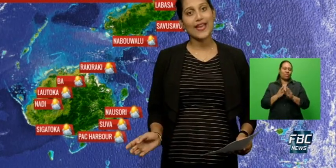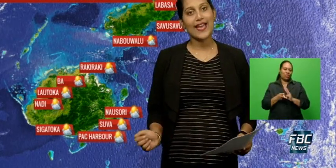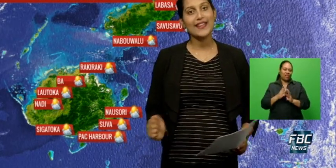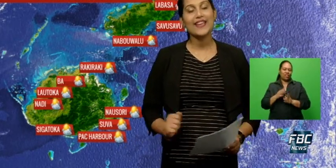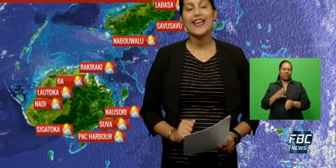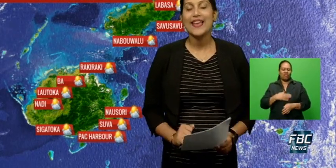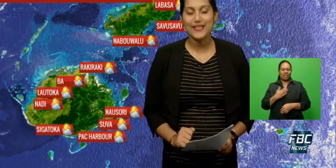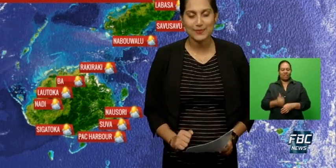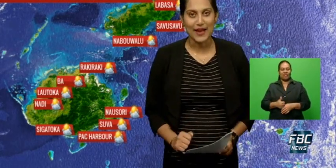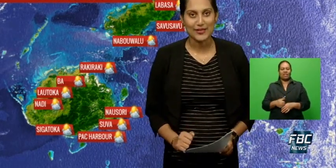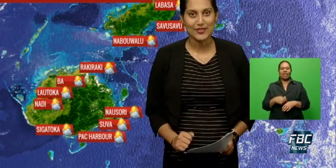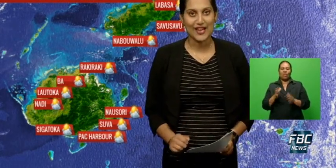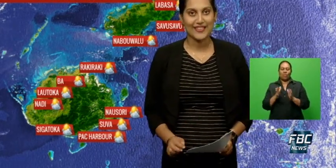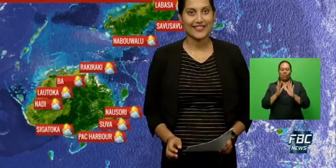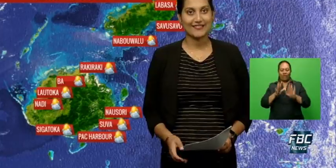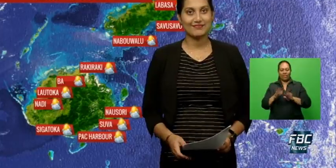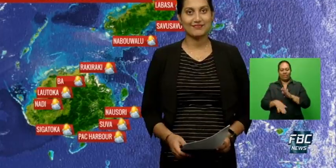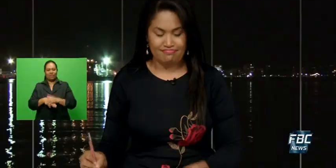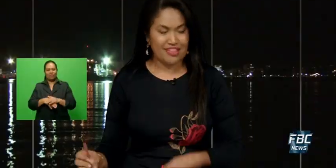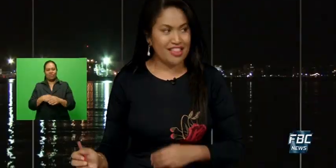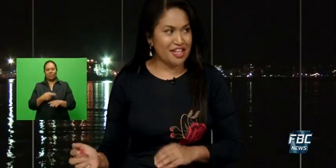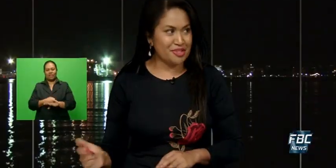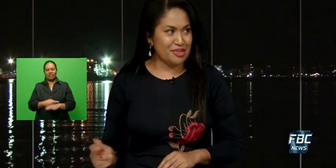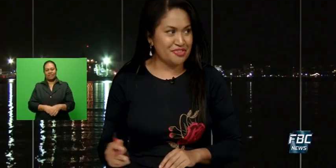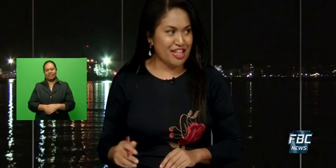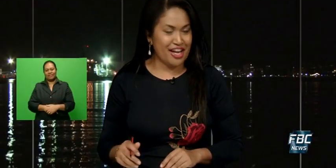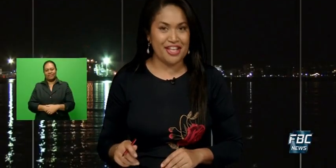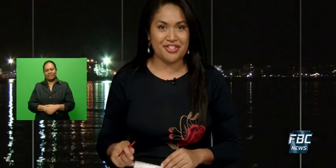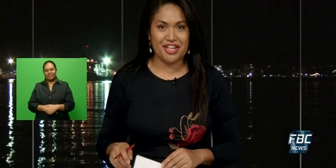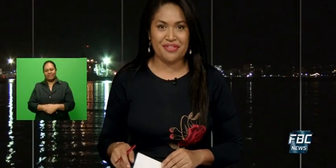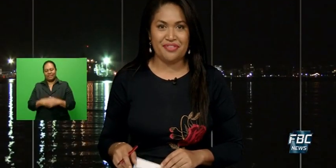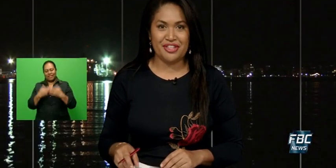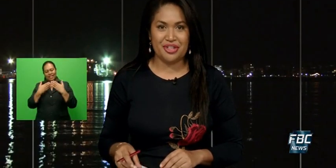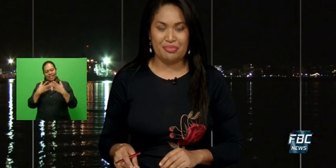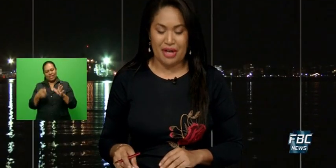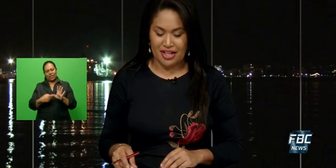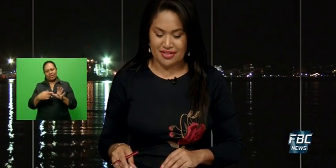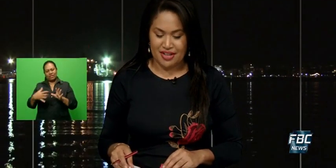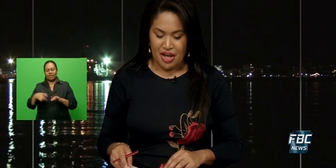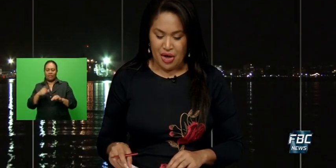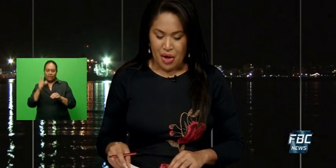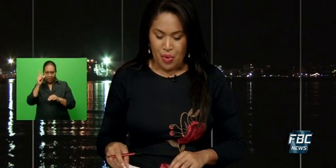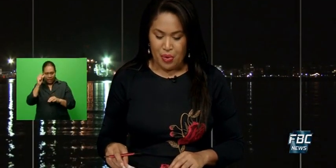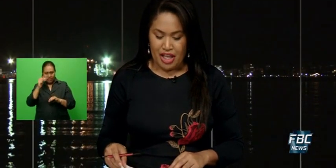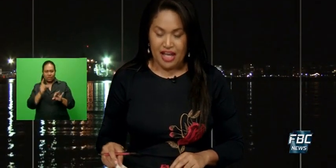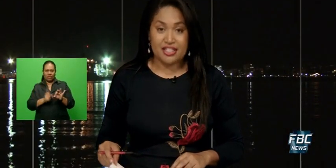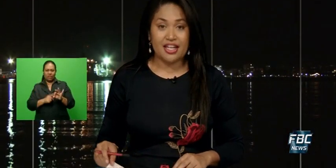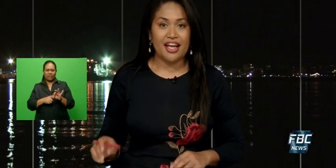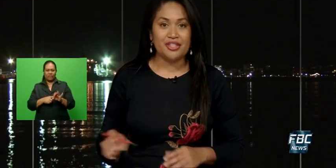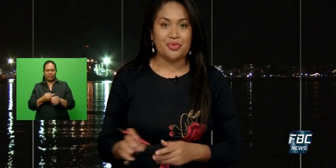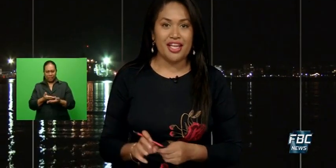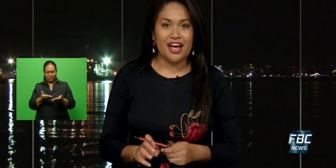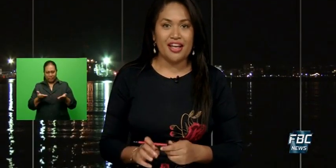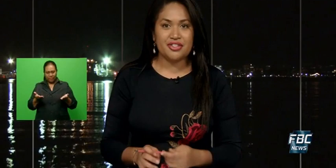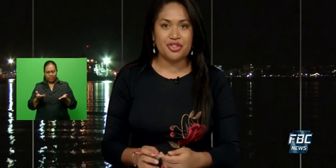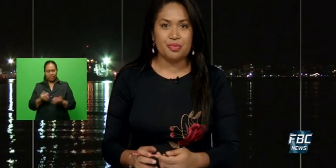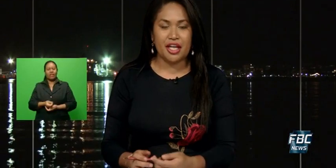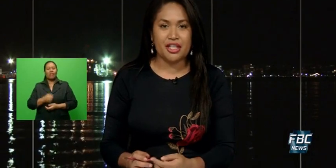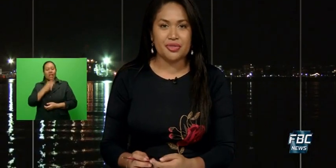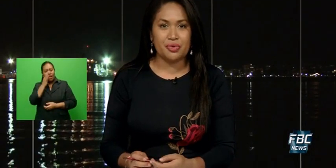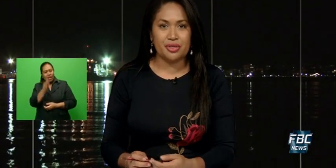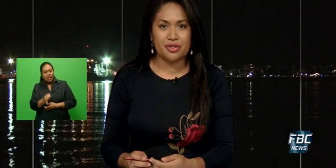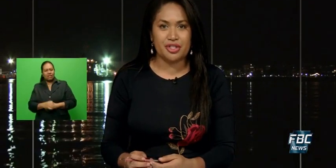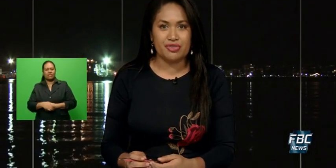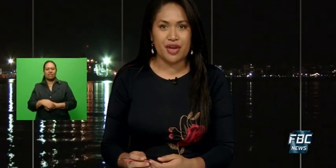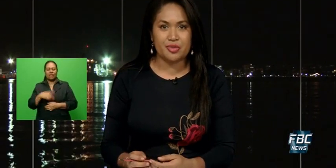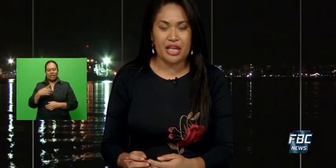week ahead. It's back to Jack. Thanks so much for that, Angie. And in Fijian Pulse, tonight we asked, should players